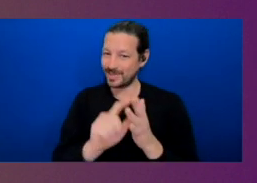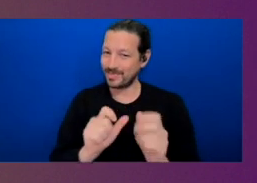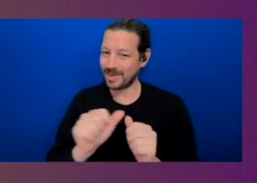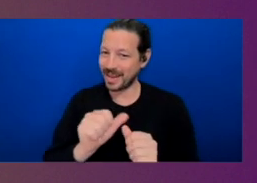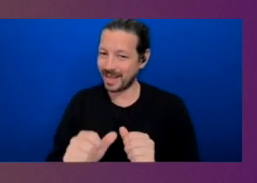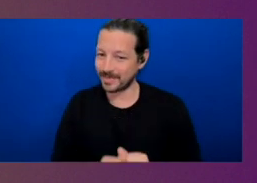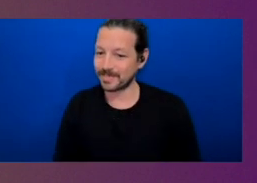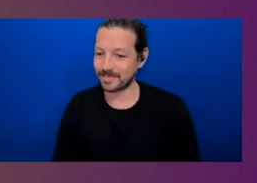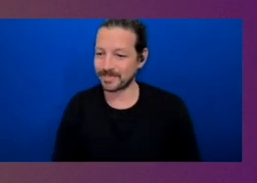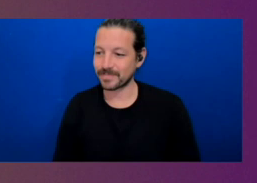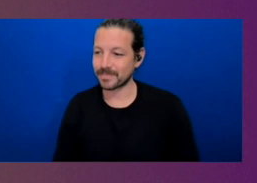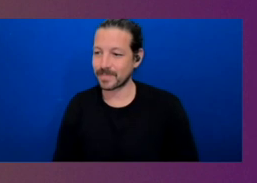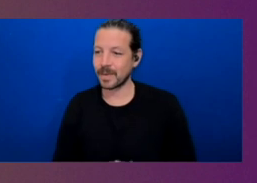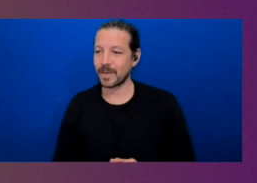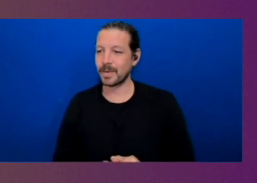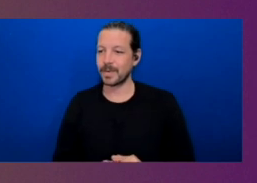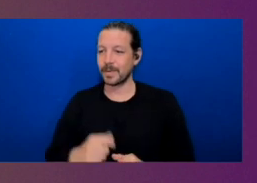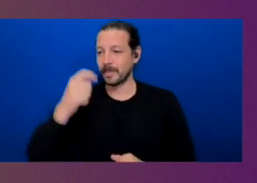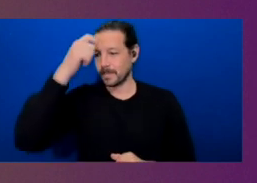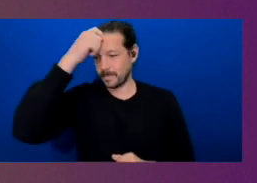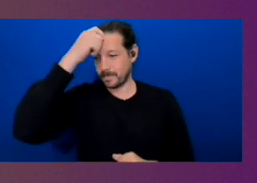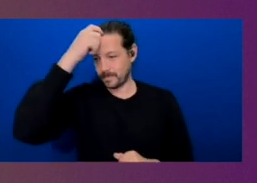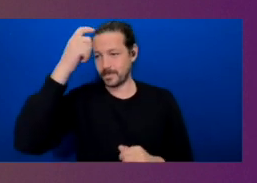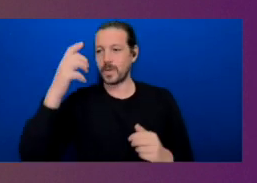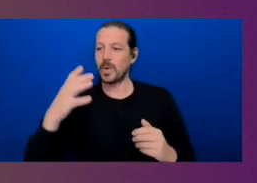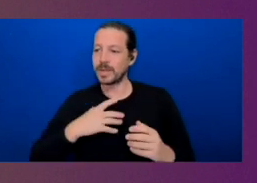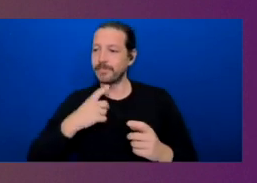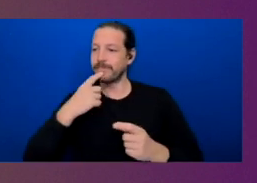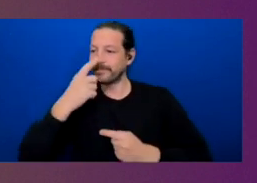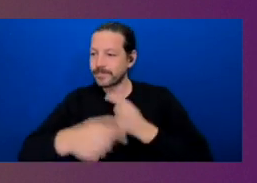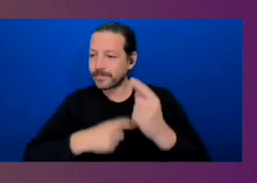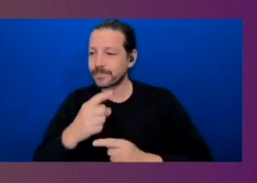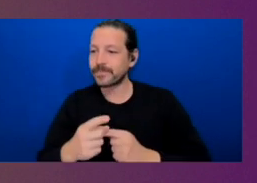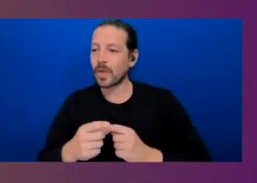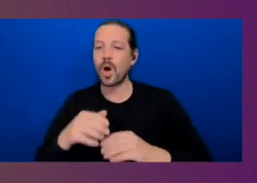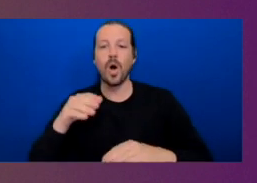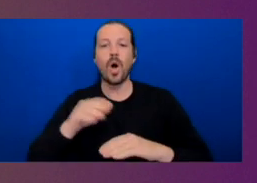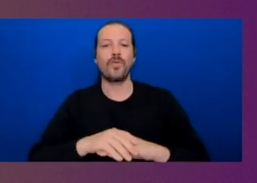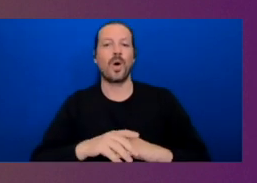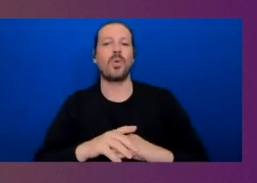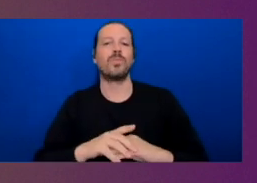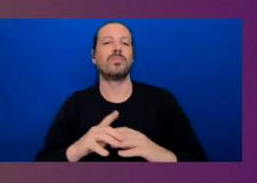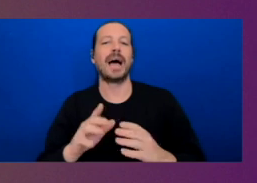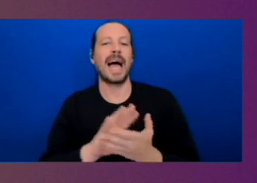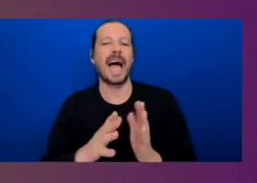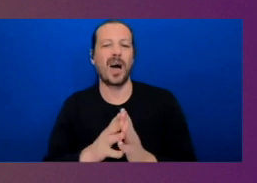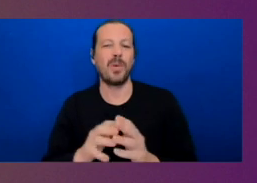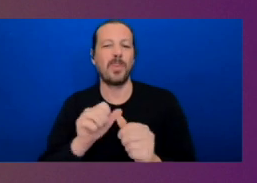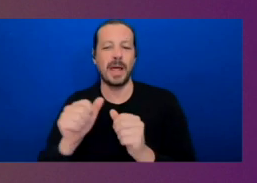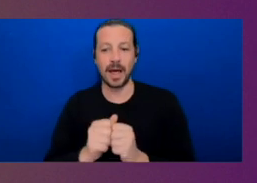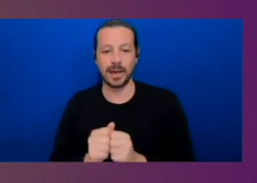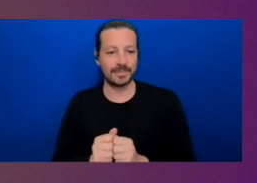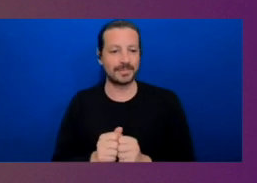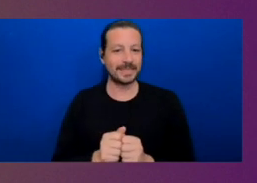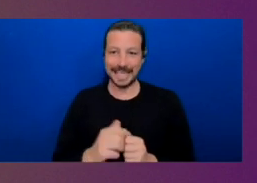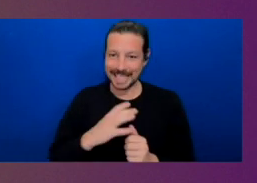and explain what's broken and how it could be done better. I think those are sort of, and be willing to do it, be hungry to and